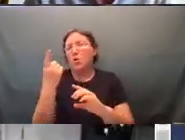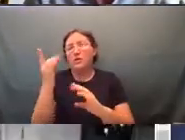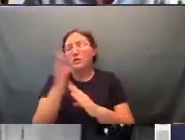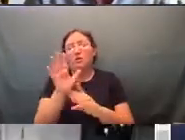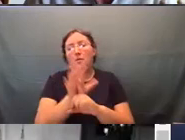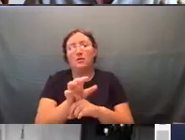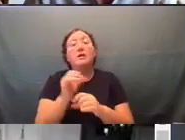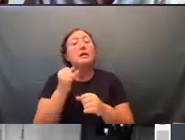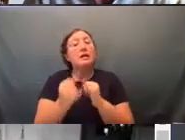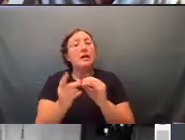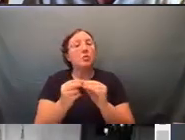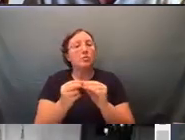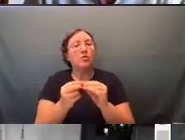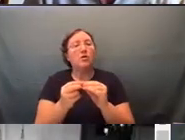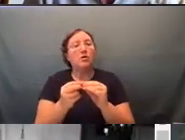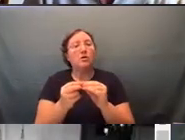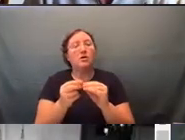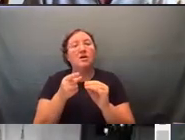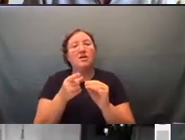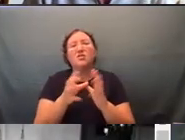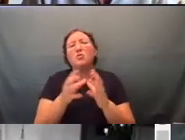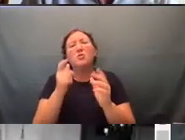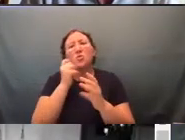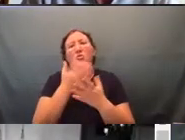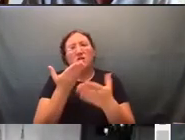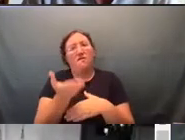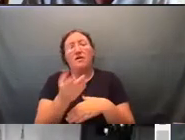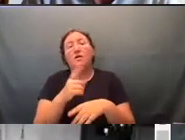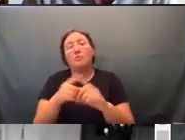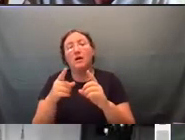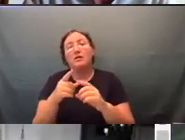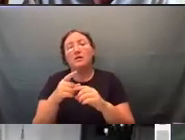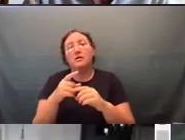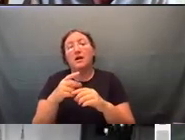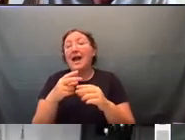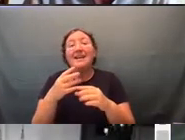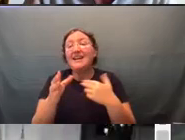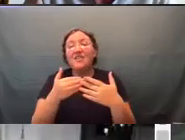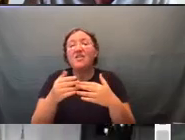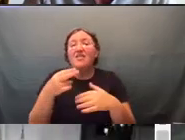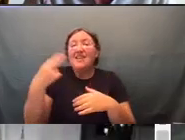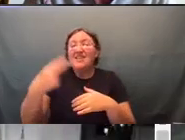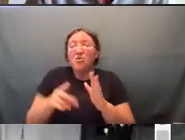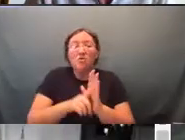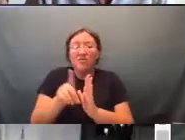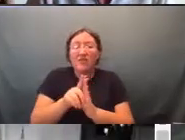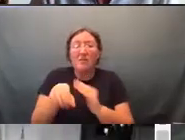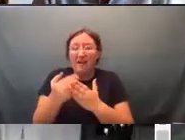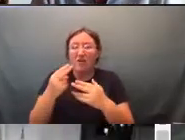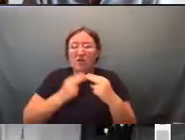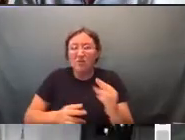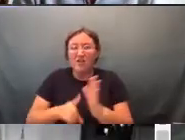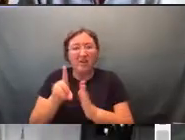one before we get hiking, there's just so much cool stuff to see in the valley, and the human developments are also cool to see too.